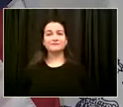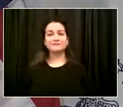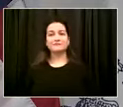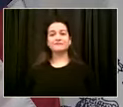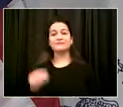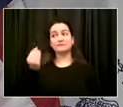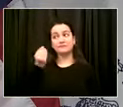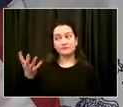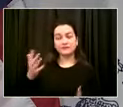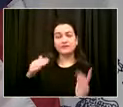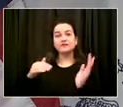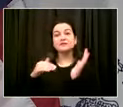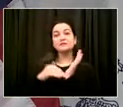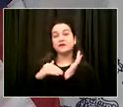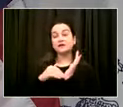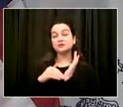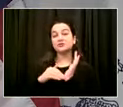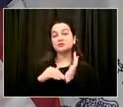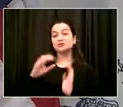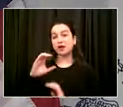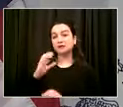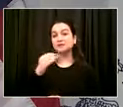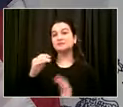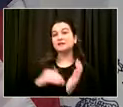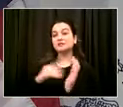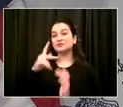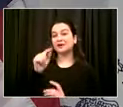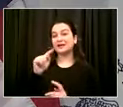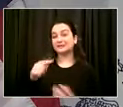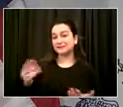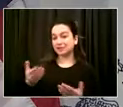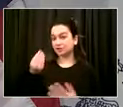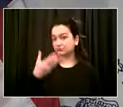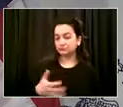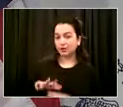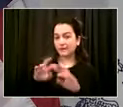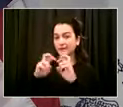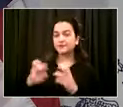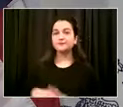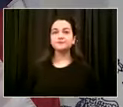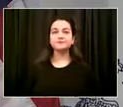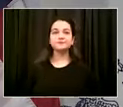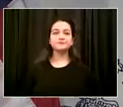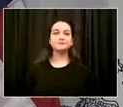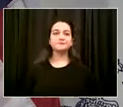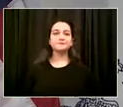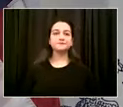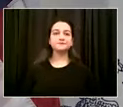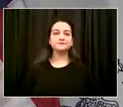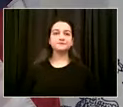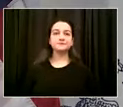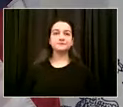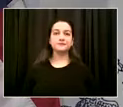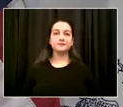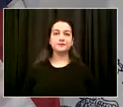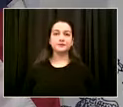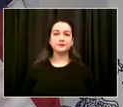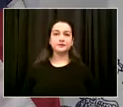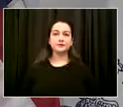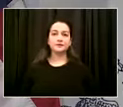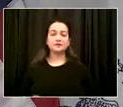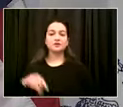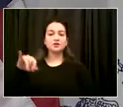Hey, good morning, Mr. Mayor. Good morning, everybody. I actually have a follow-up to that. Could your health officials